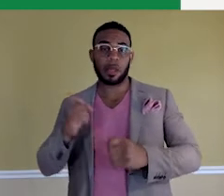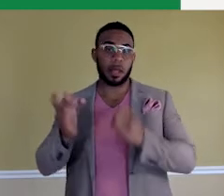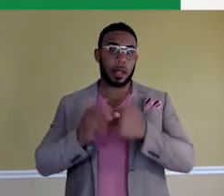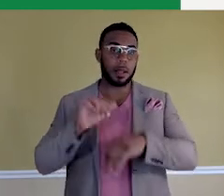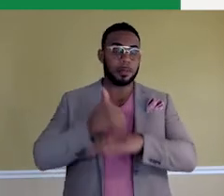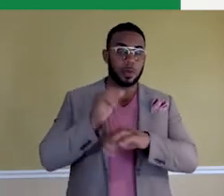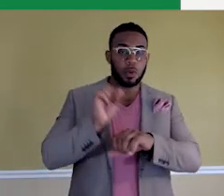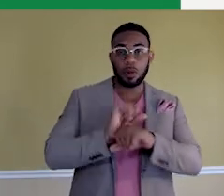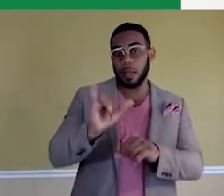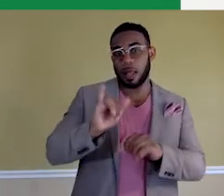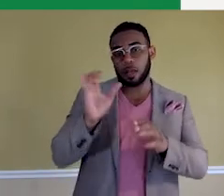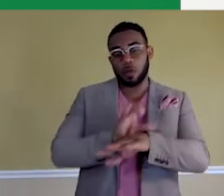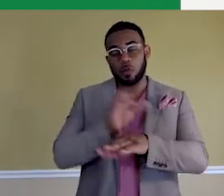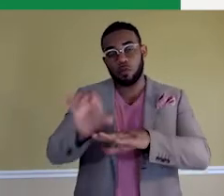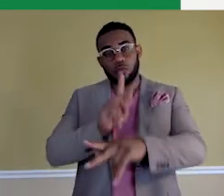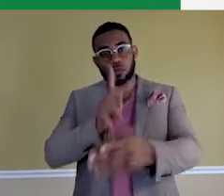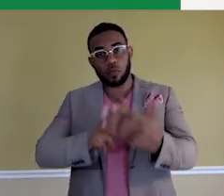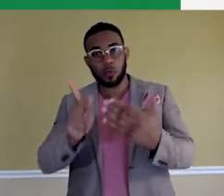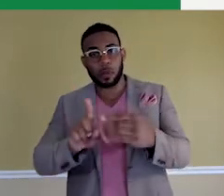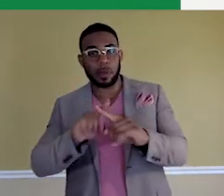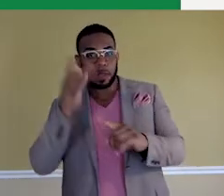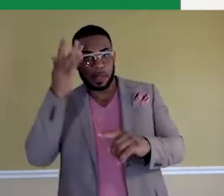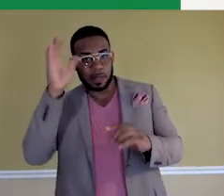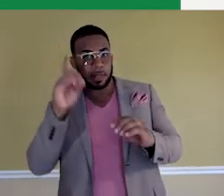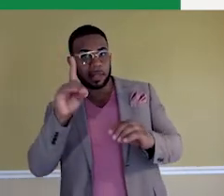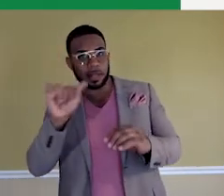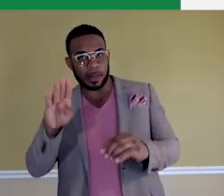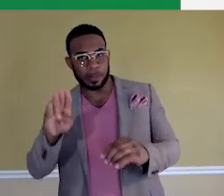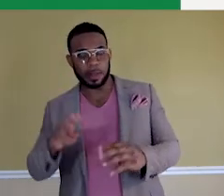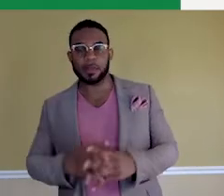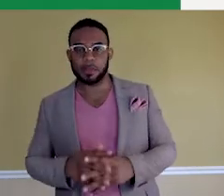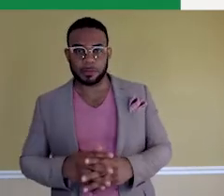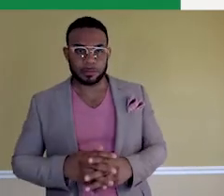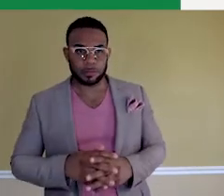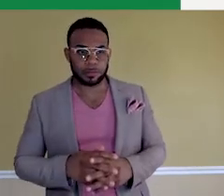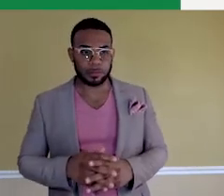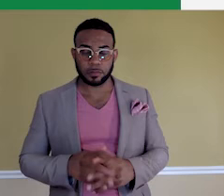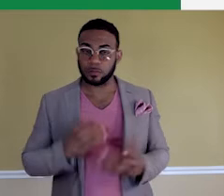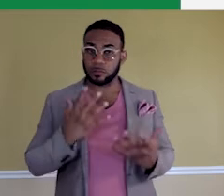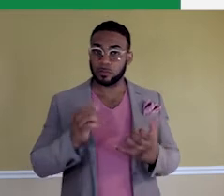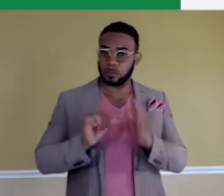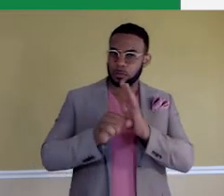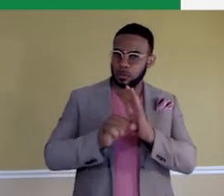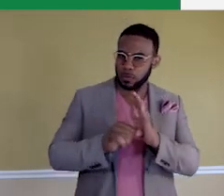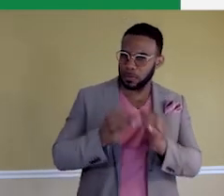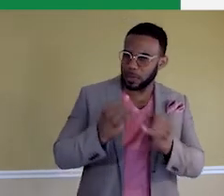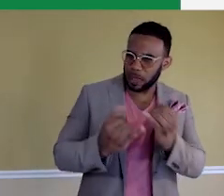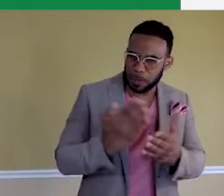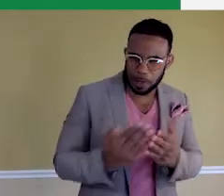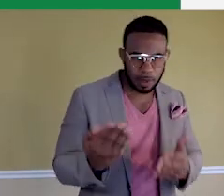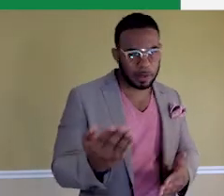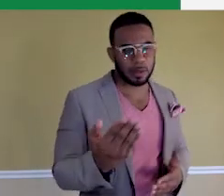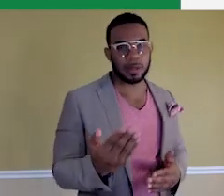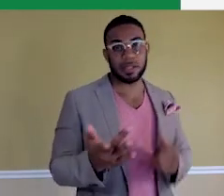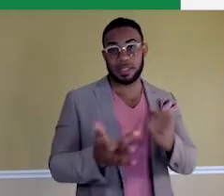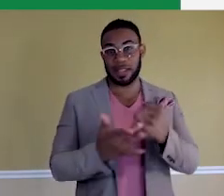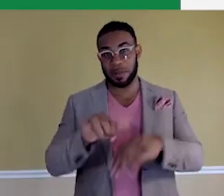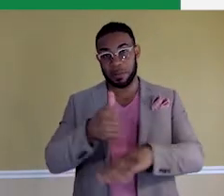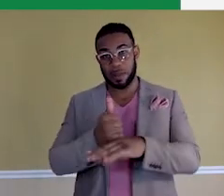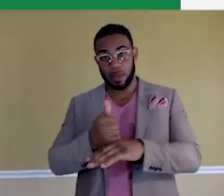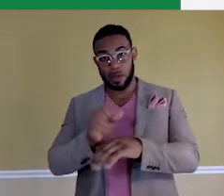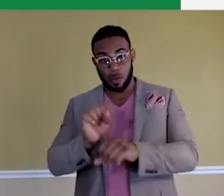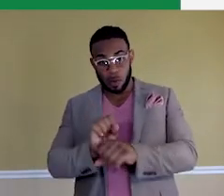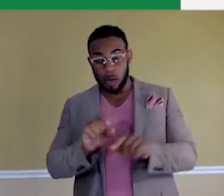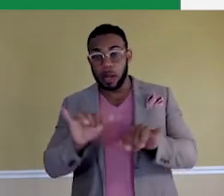works such as computer programs and electronic databases. I want to emphasize on the last part, technology-based